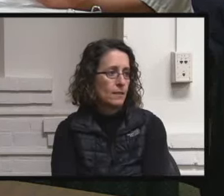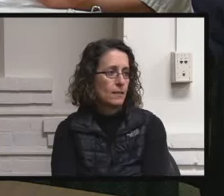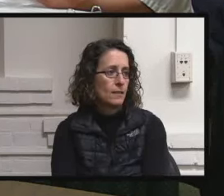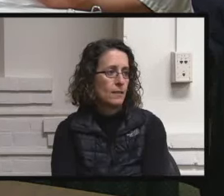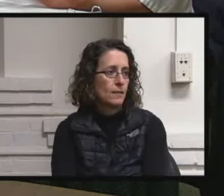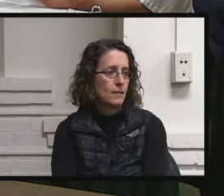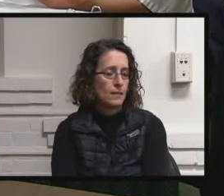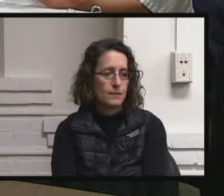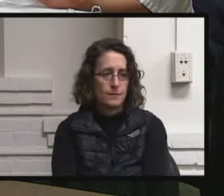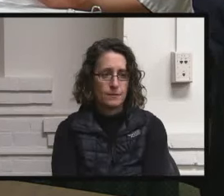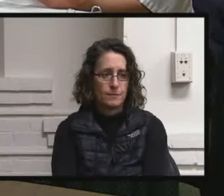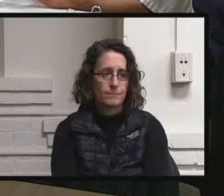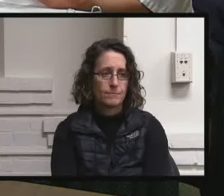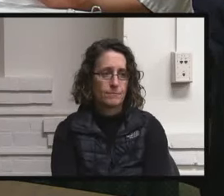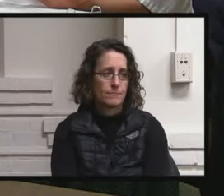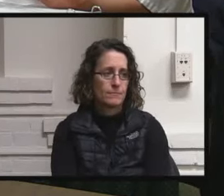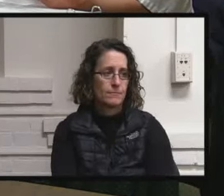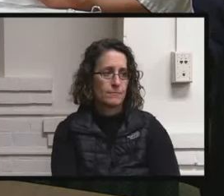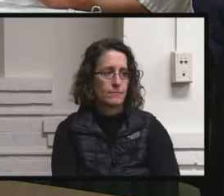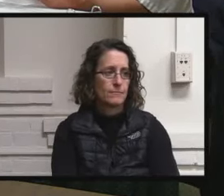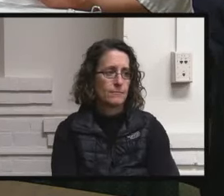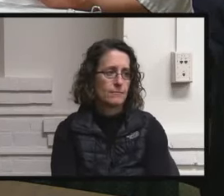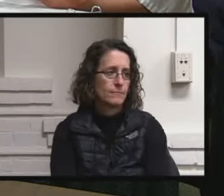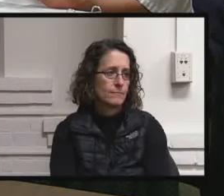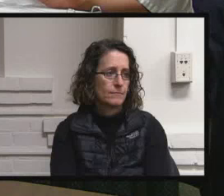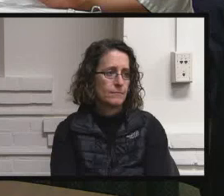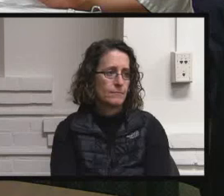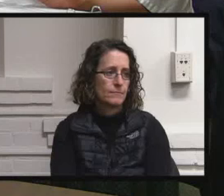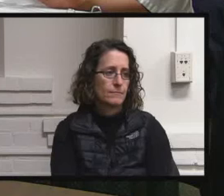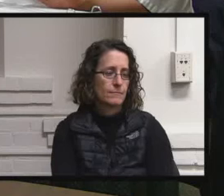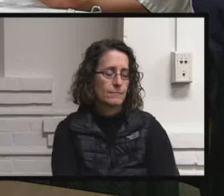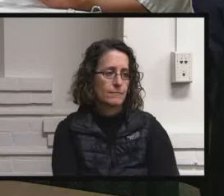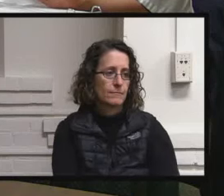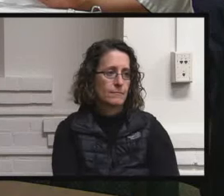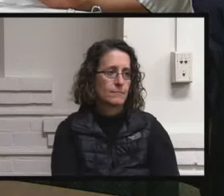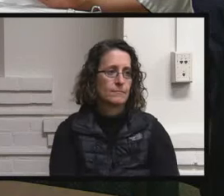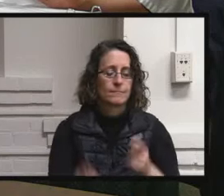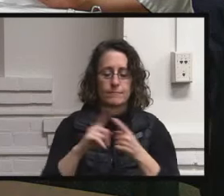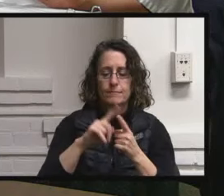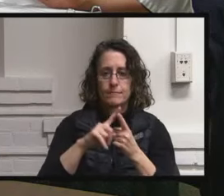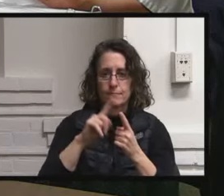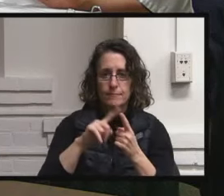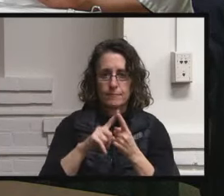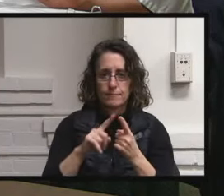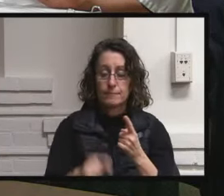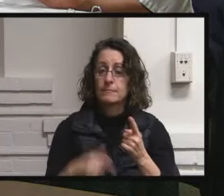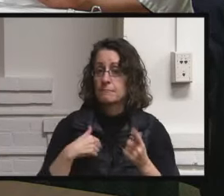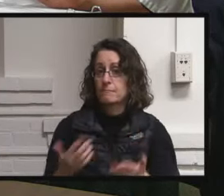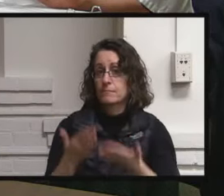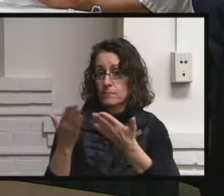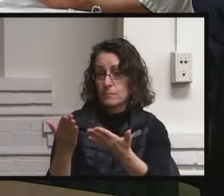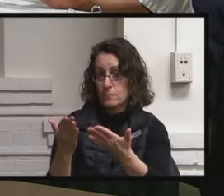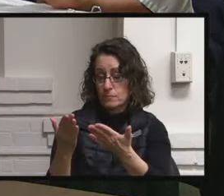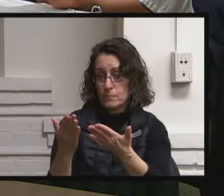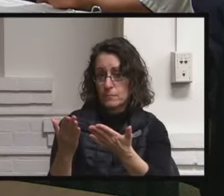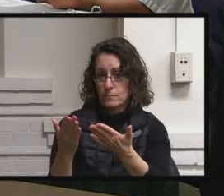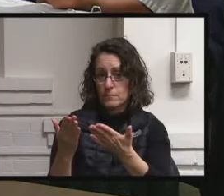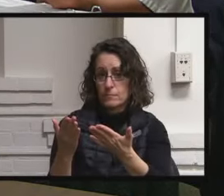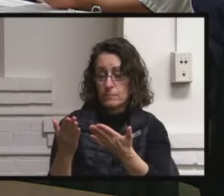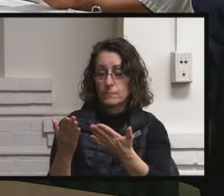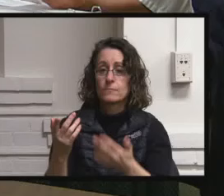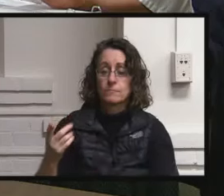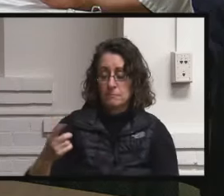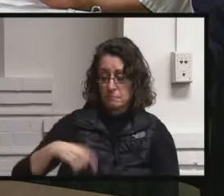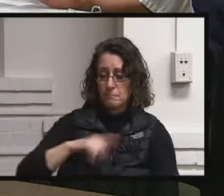I'm confident. I got to make sure I read the right one. Okay, the first one, I move that we approve the